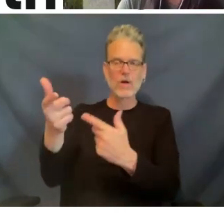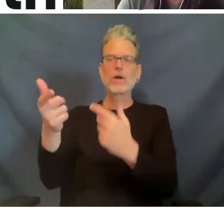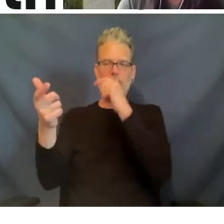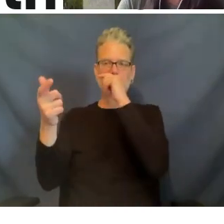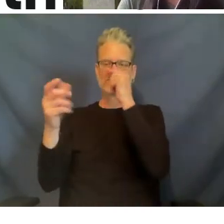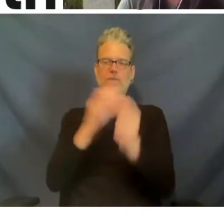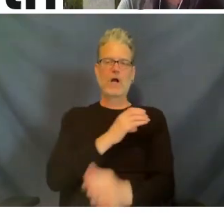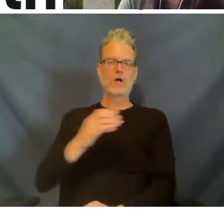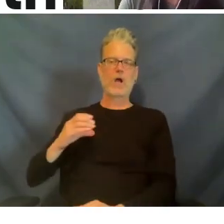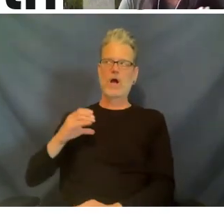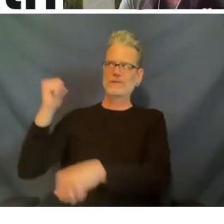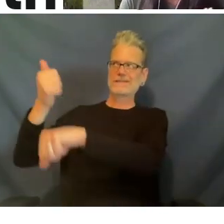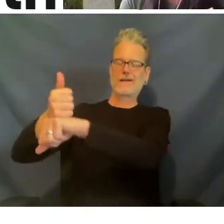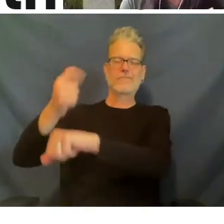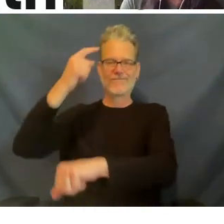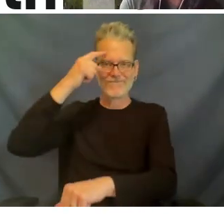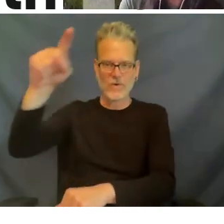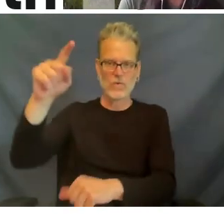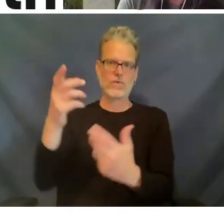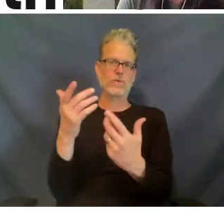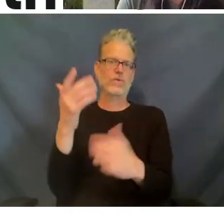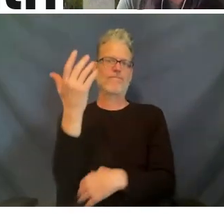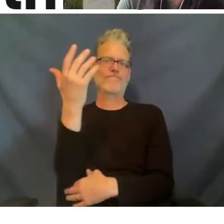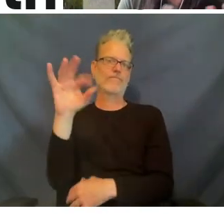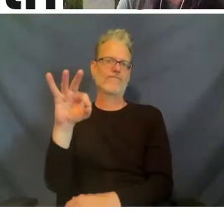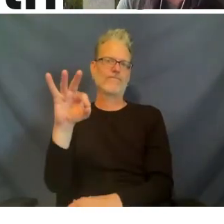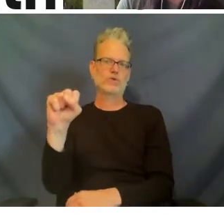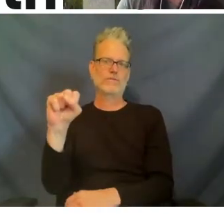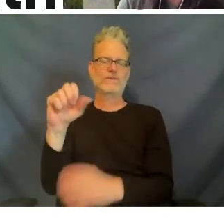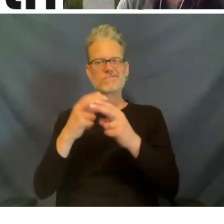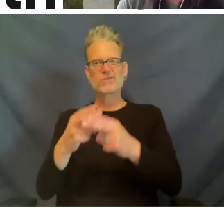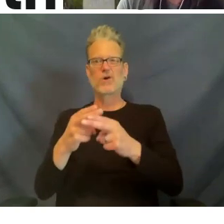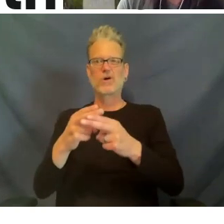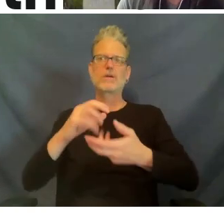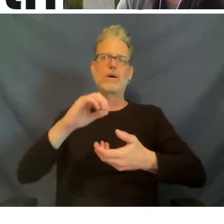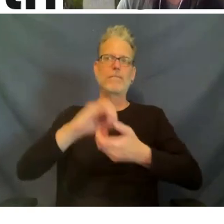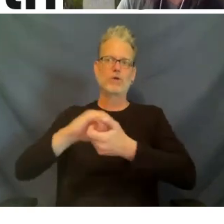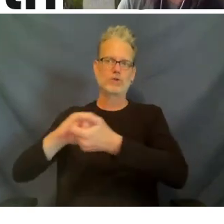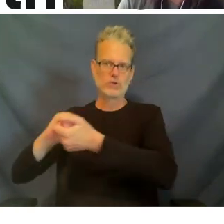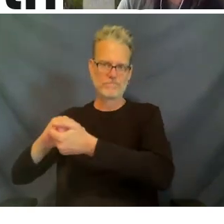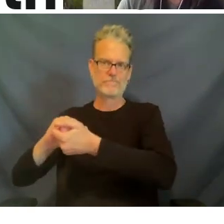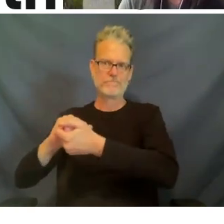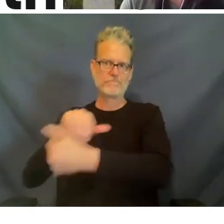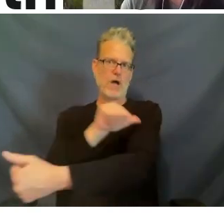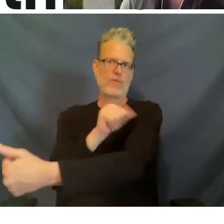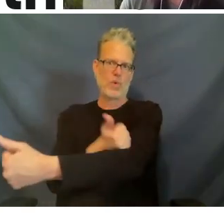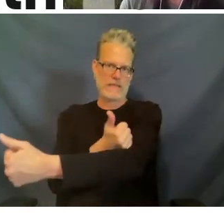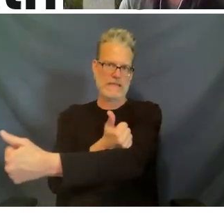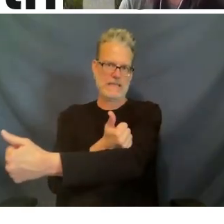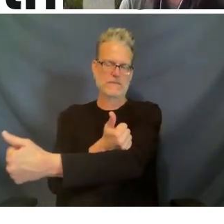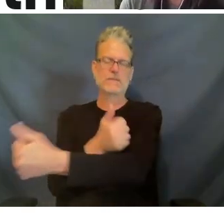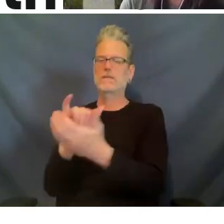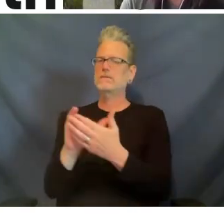the Forest Service and are called partnership authorities. And our challenge cost share agreement is very common in our